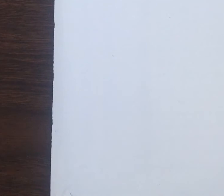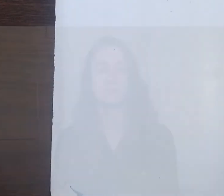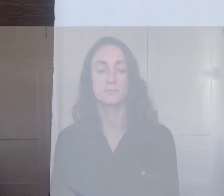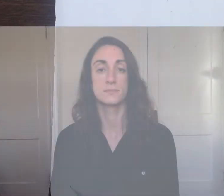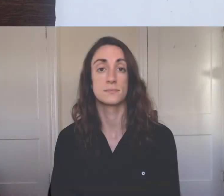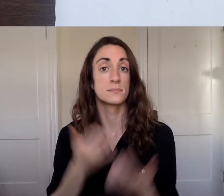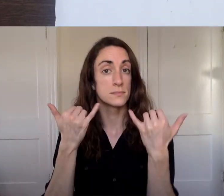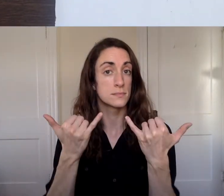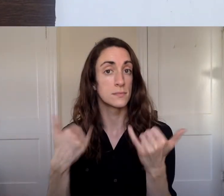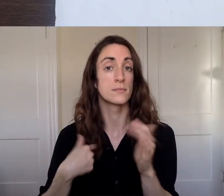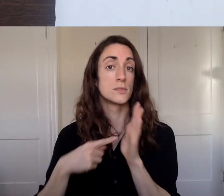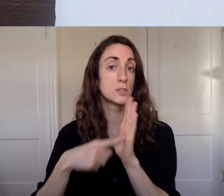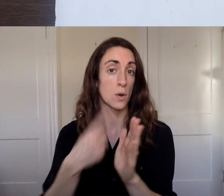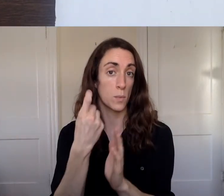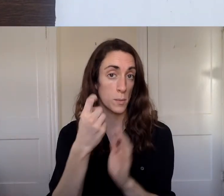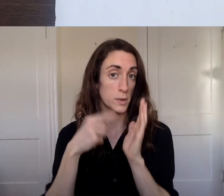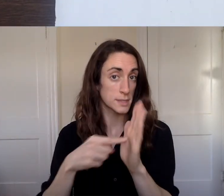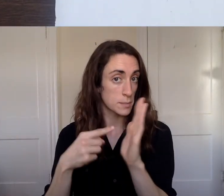it's there.